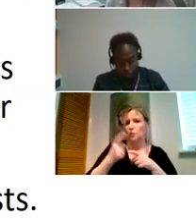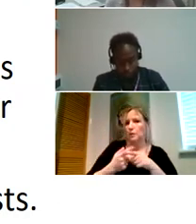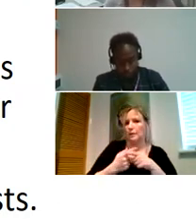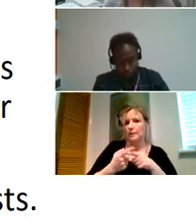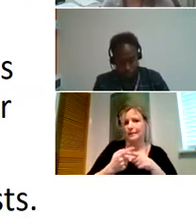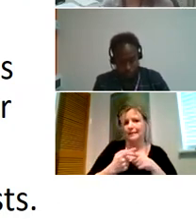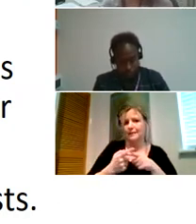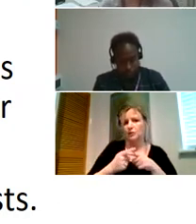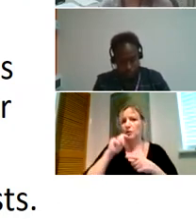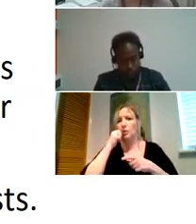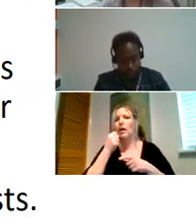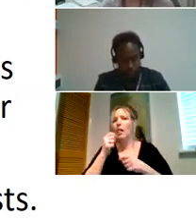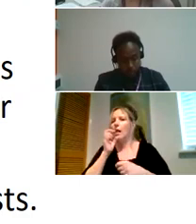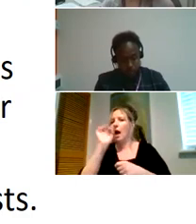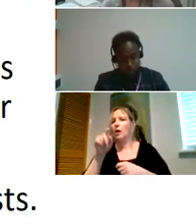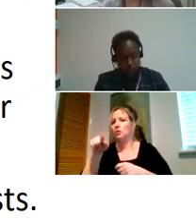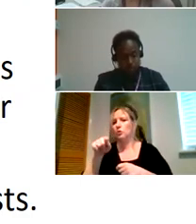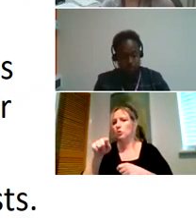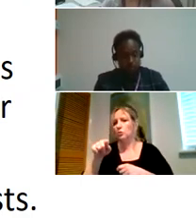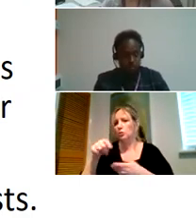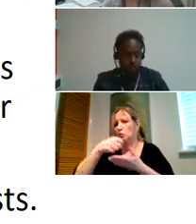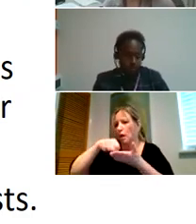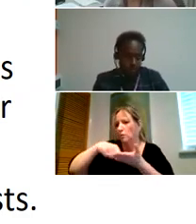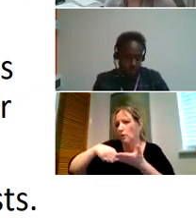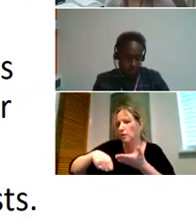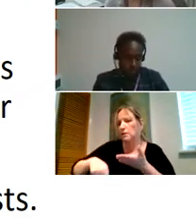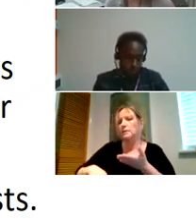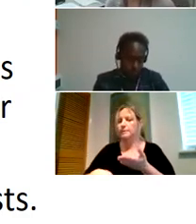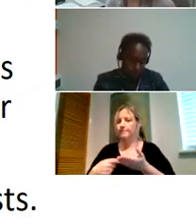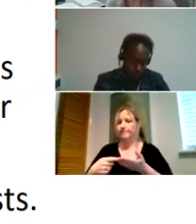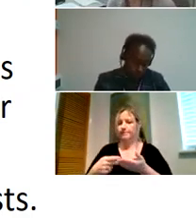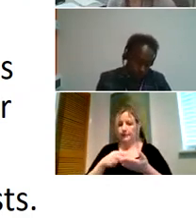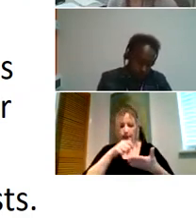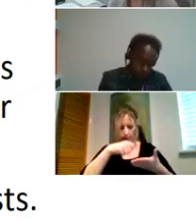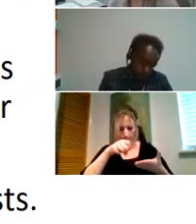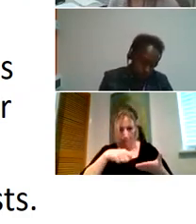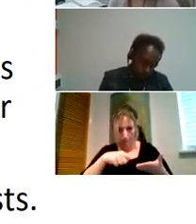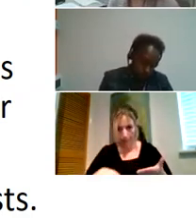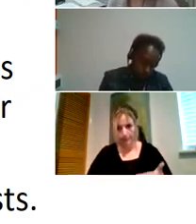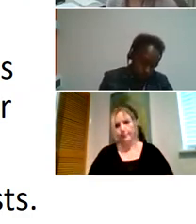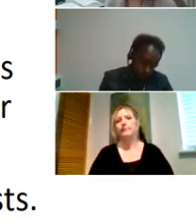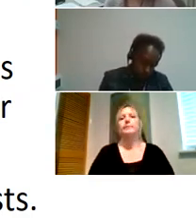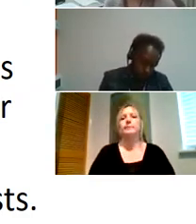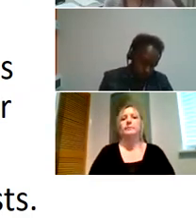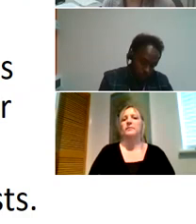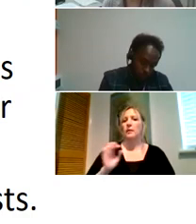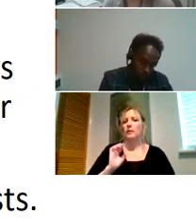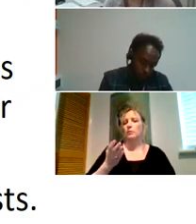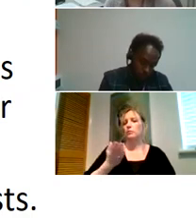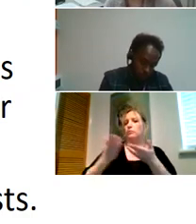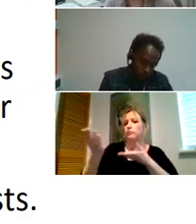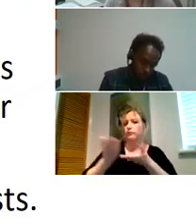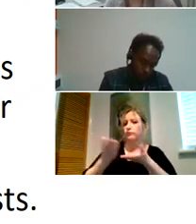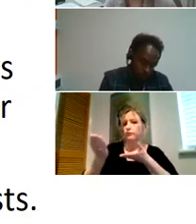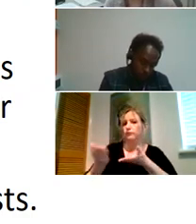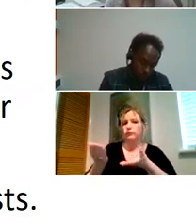previous qualifications, and we will also ask you about your interests. Based on that, we